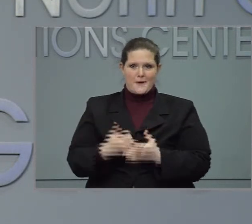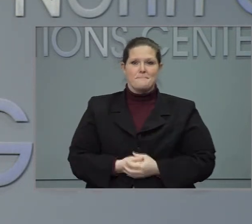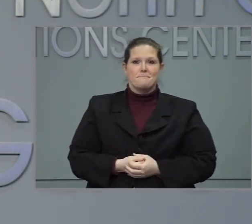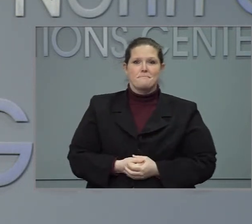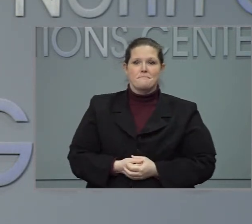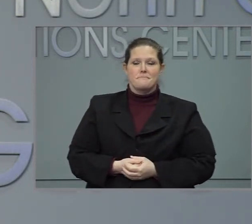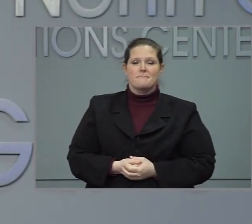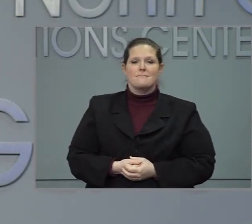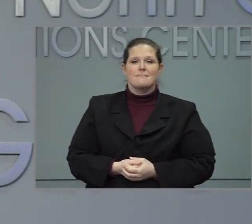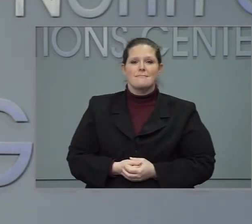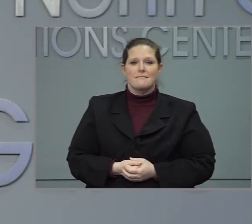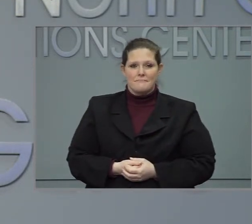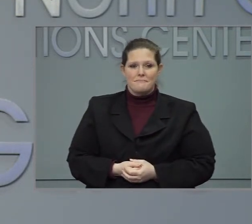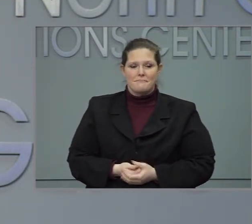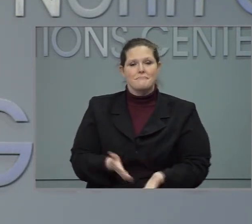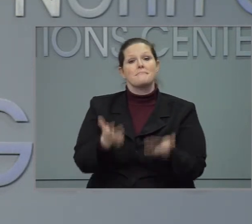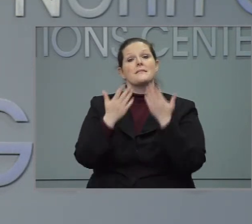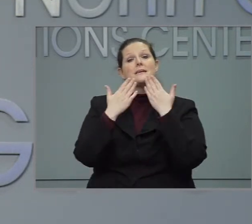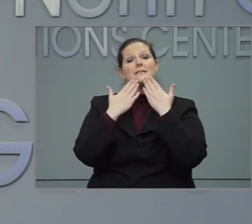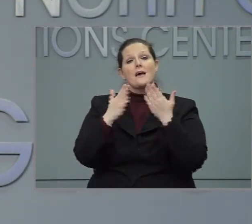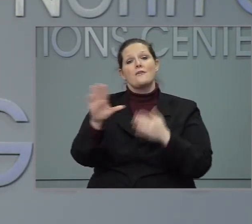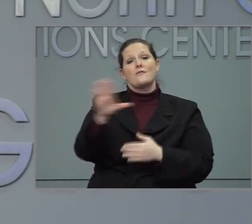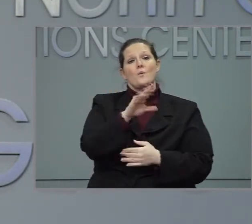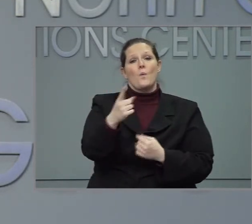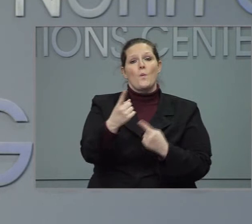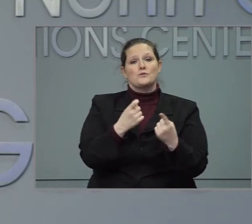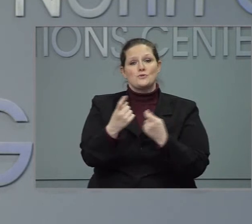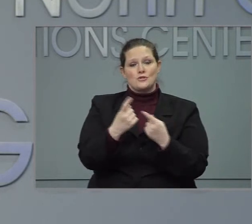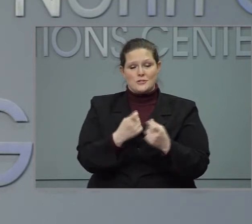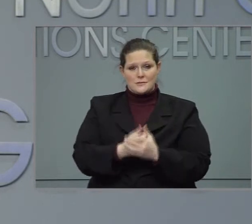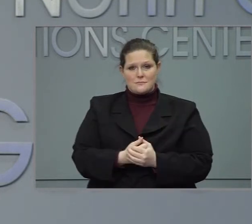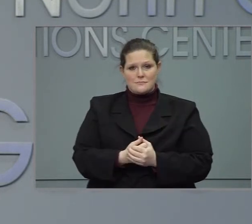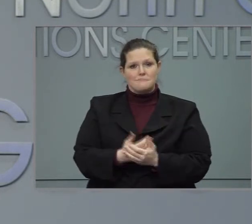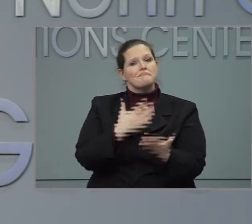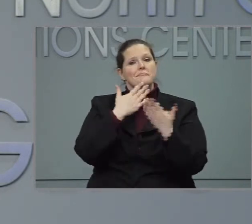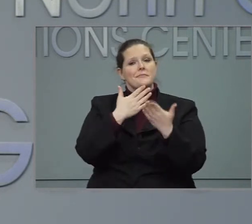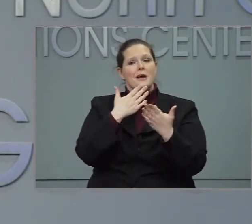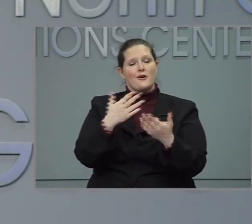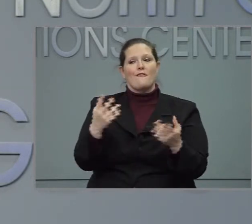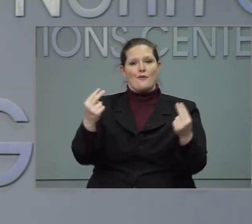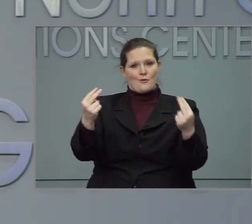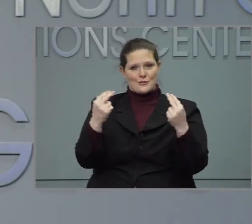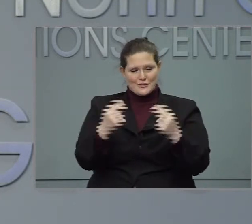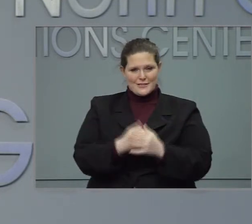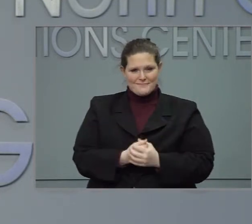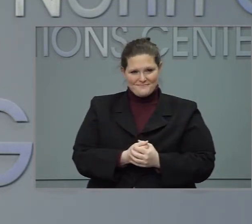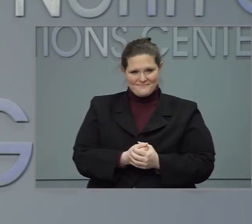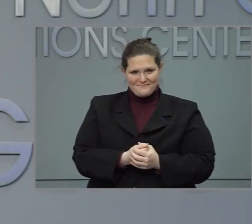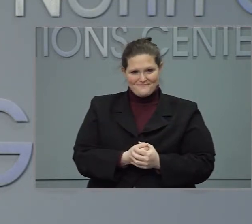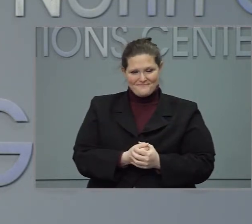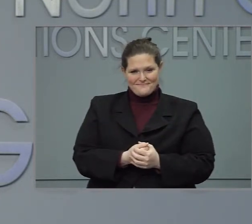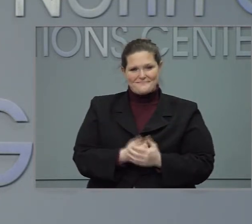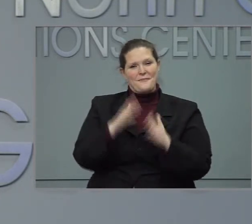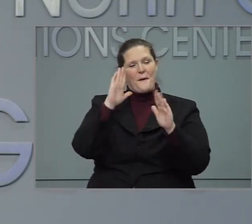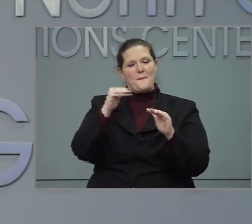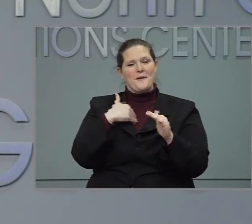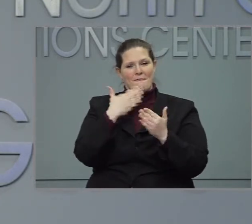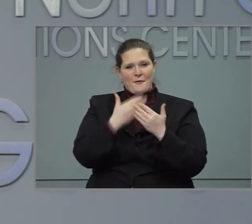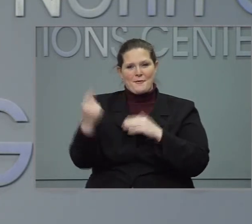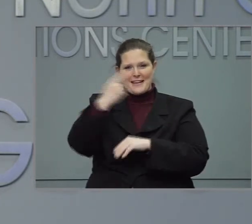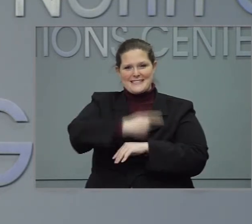Thank you for your questions this afternoon. Thank you for joining us. Hope everyone has a great day.